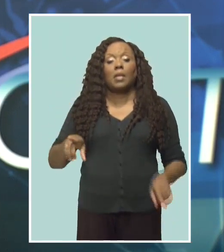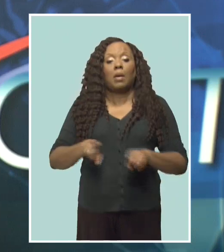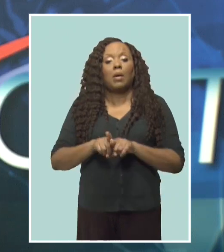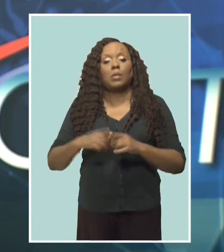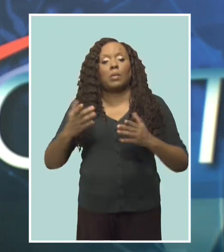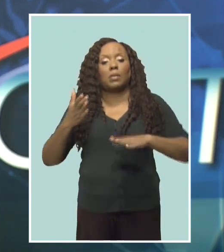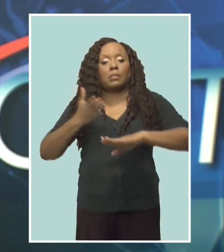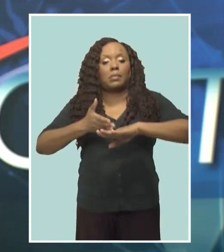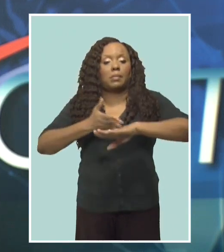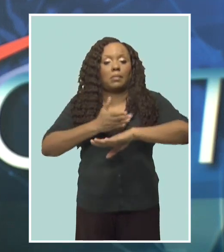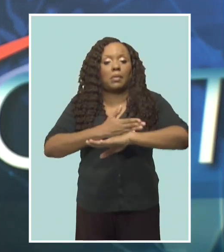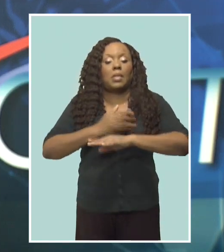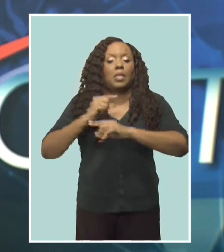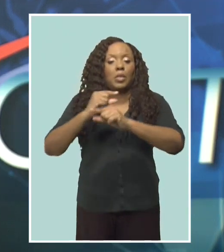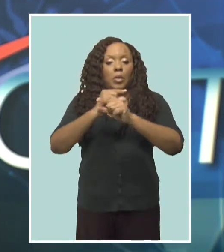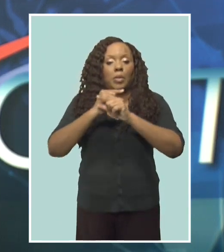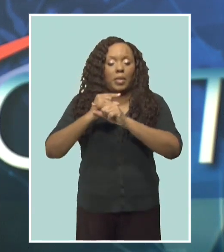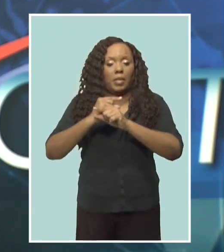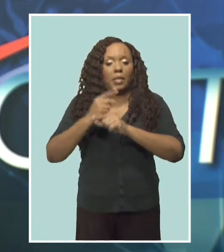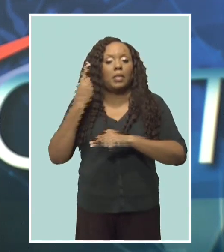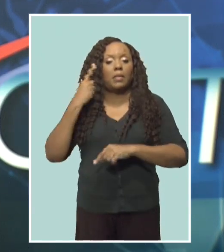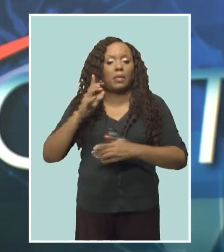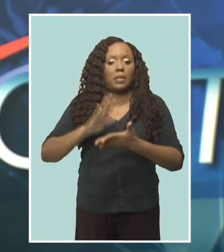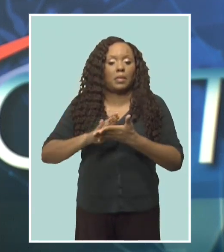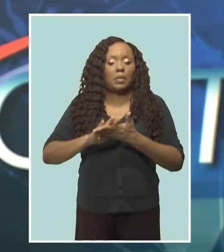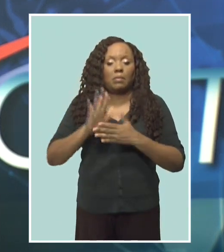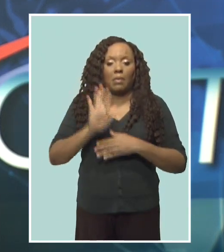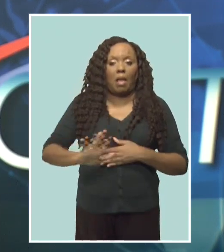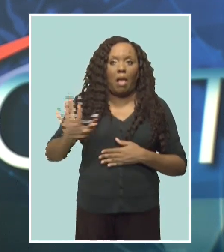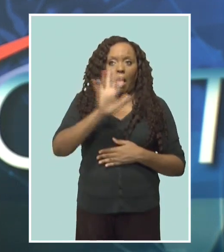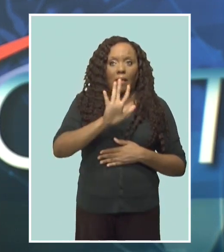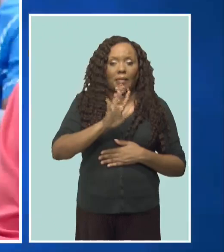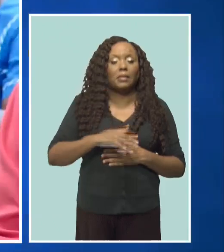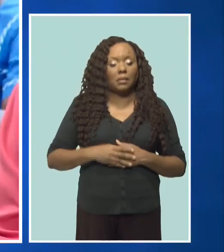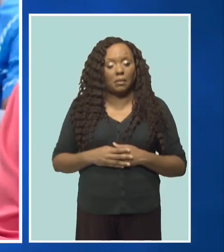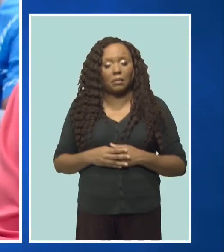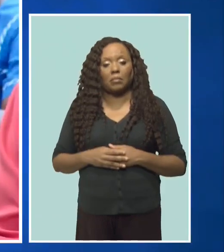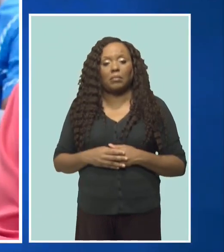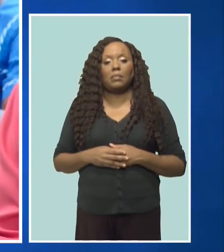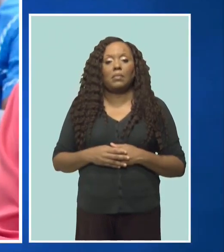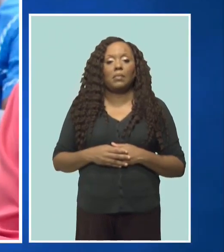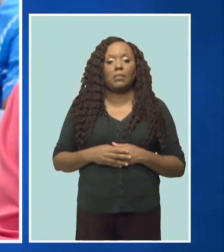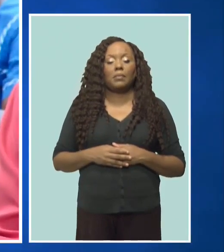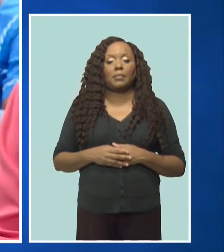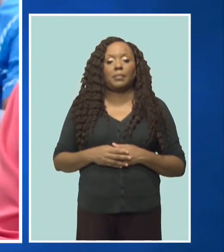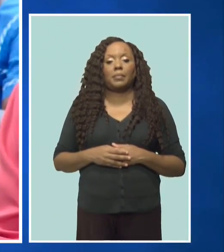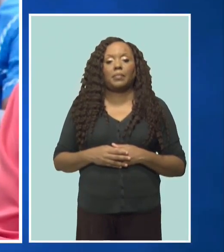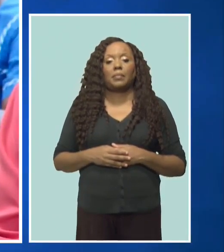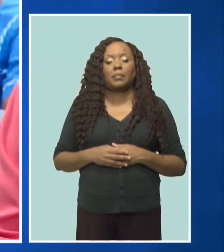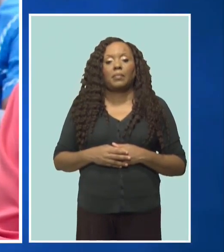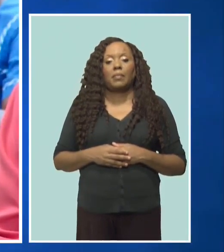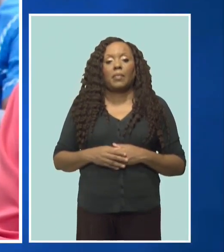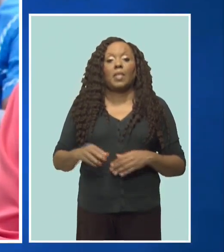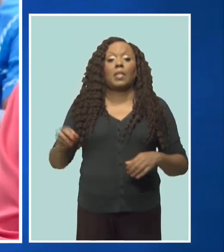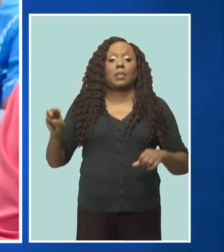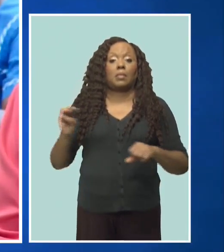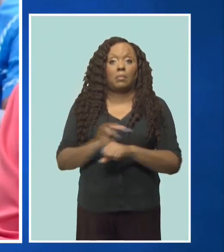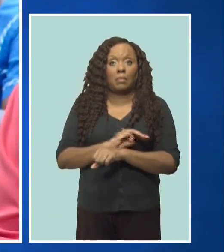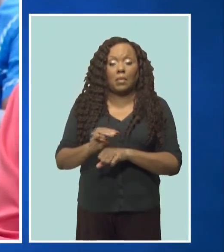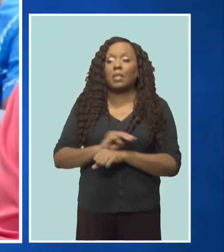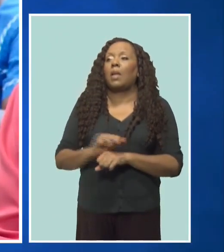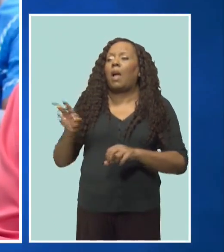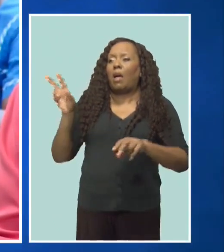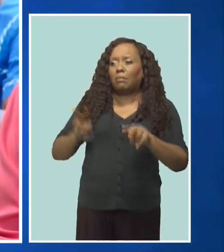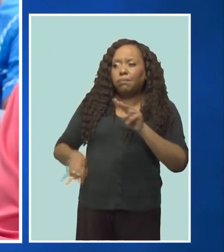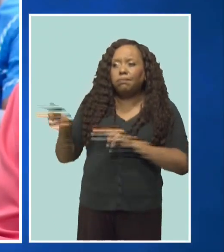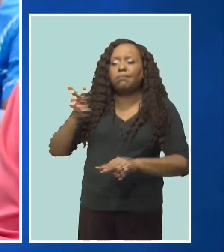also intend to ramp up security in schools island-wide. The ministry has conducted security audits of